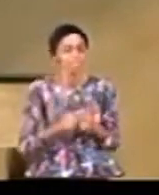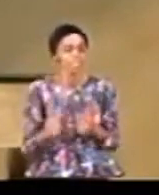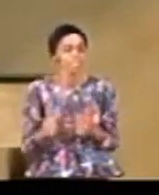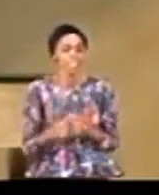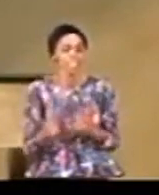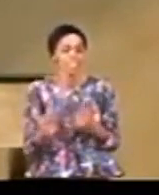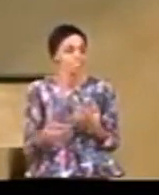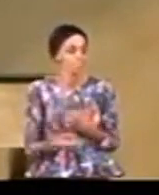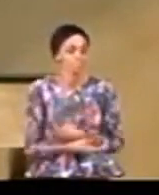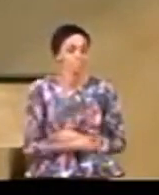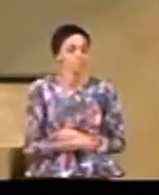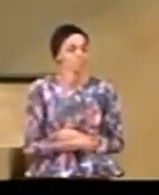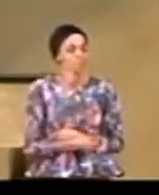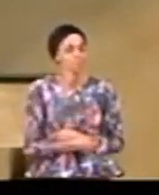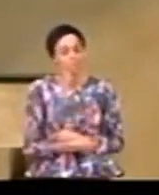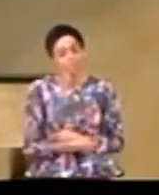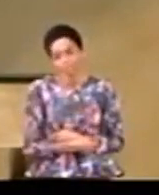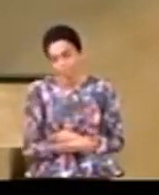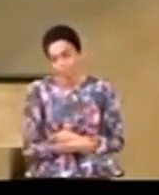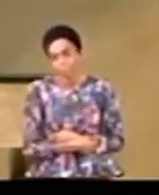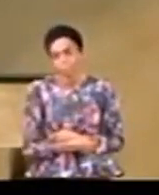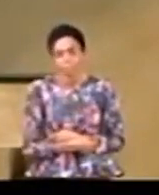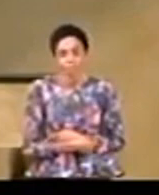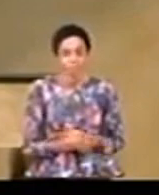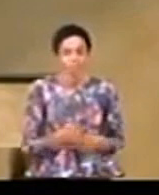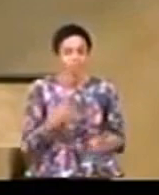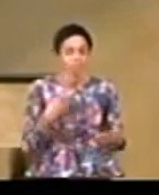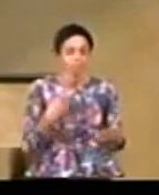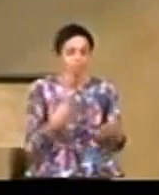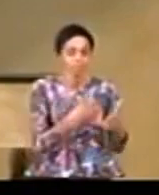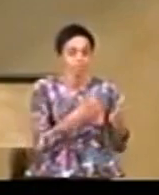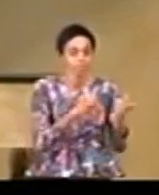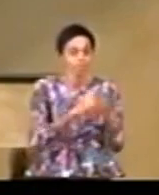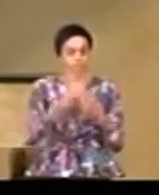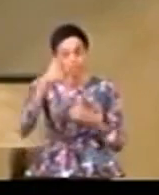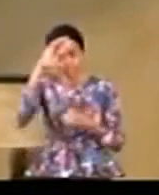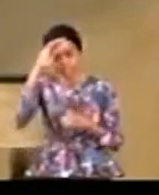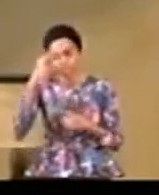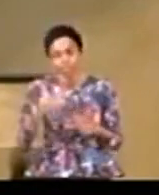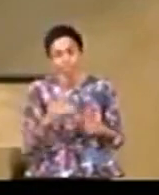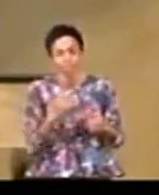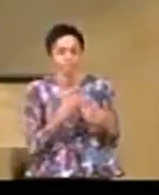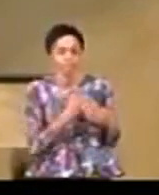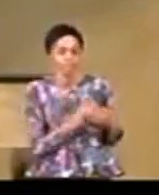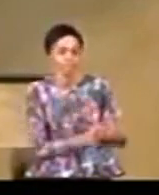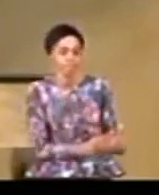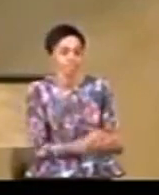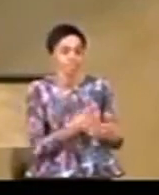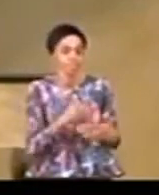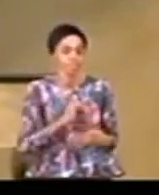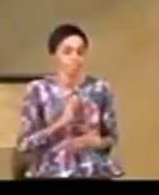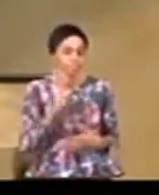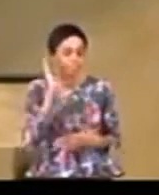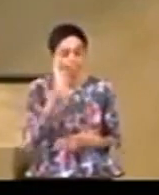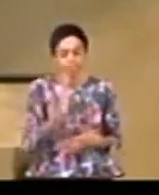every day. Close to His side, I